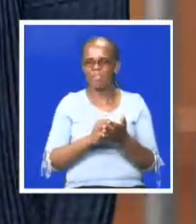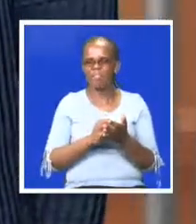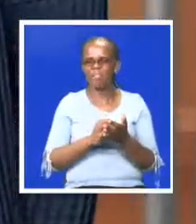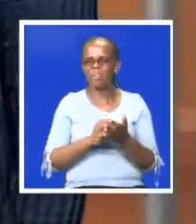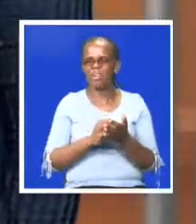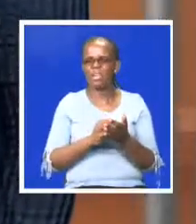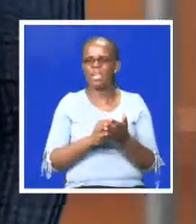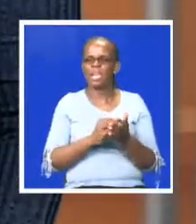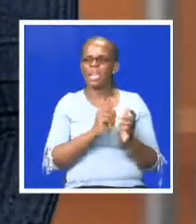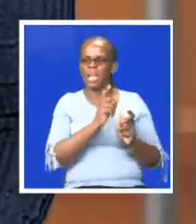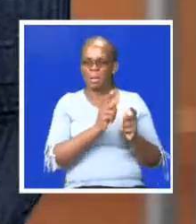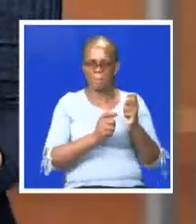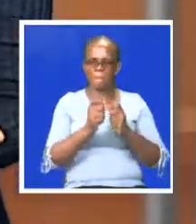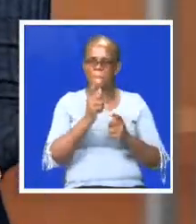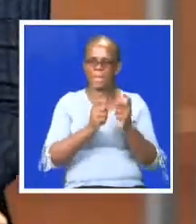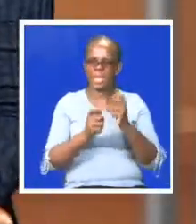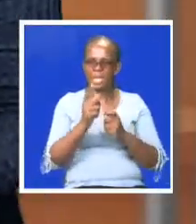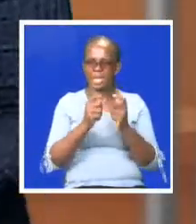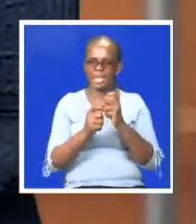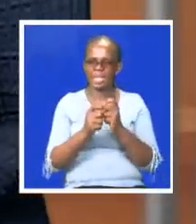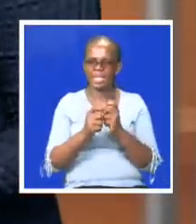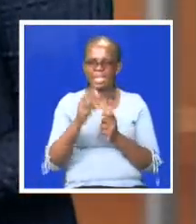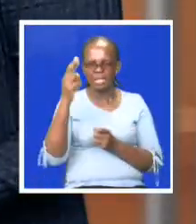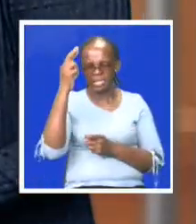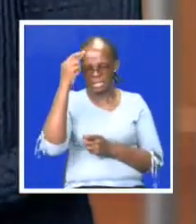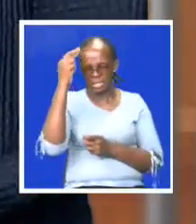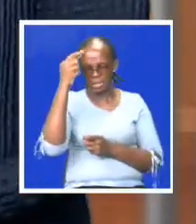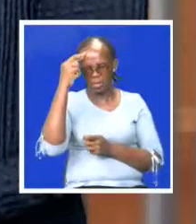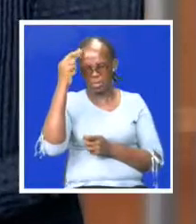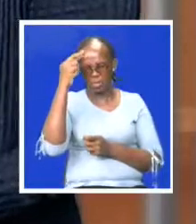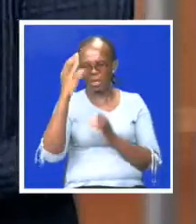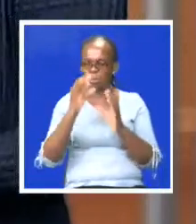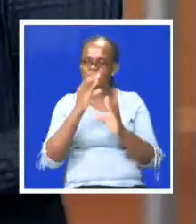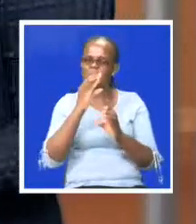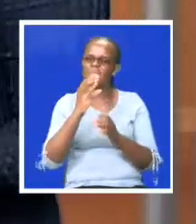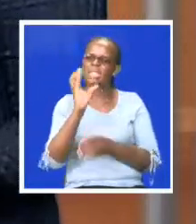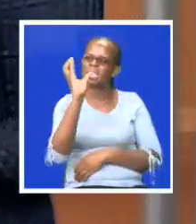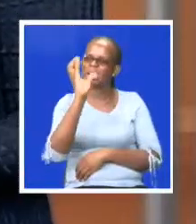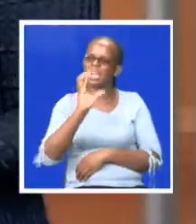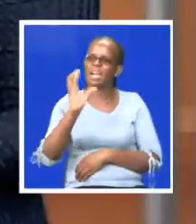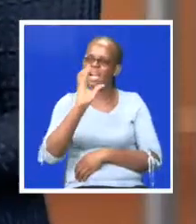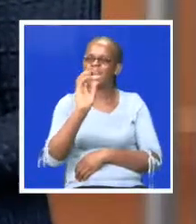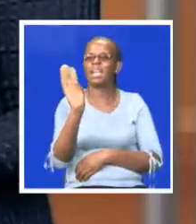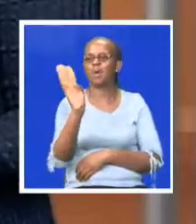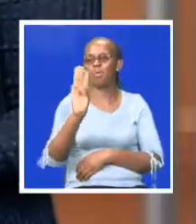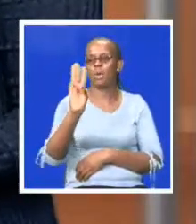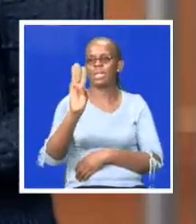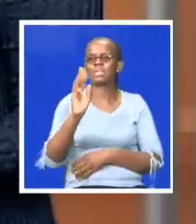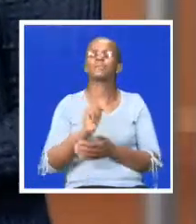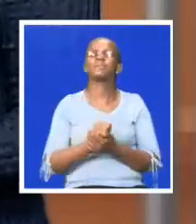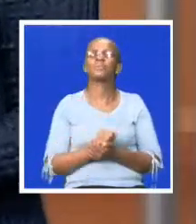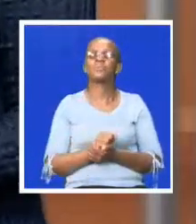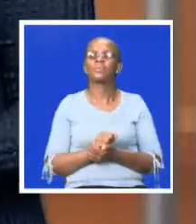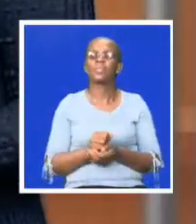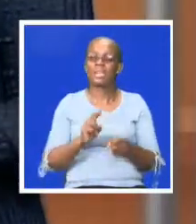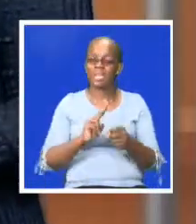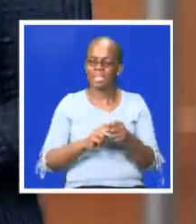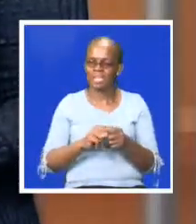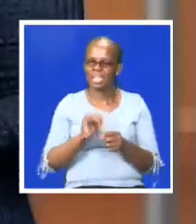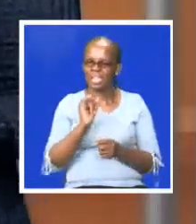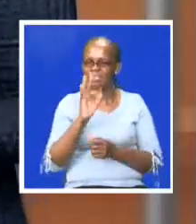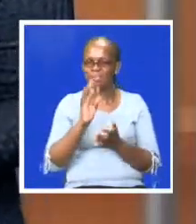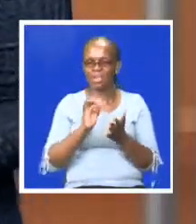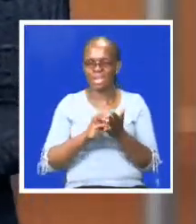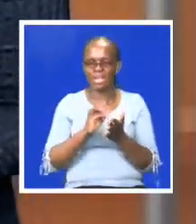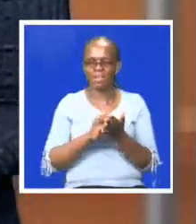is the milk? It is white. Well done. The milk is white. Also, when you have milk,